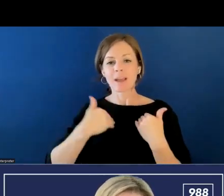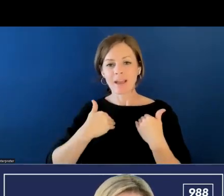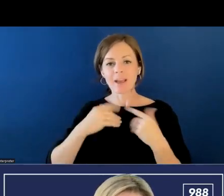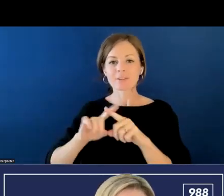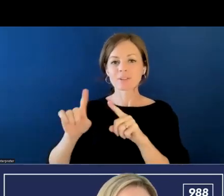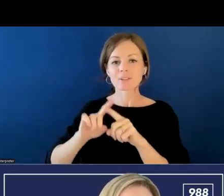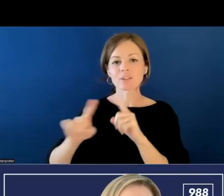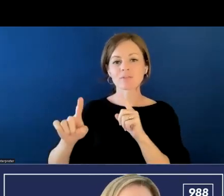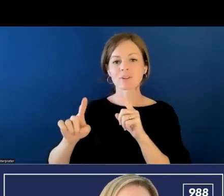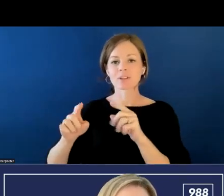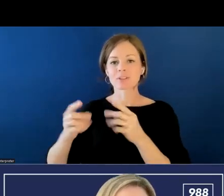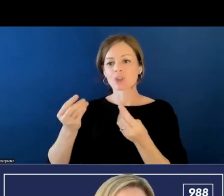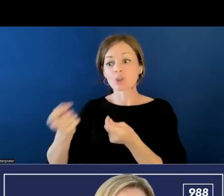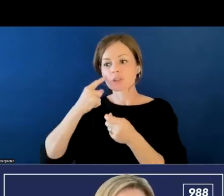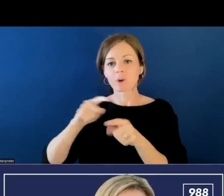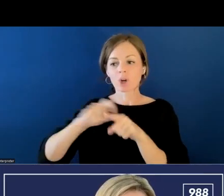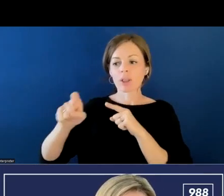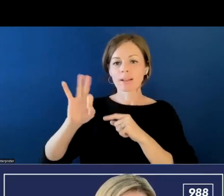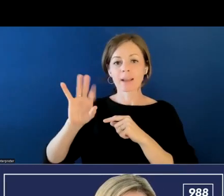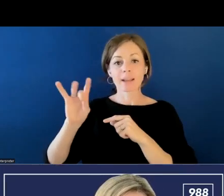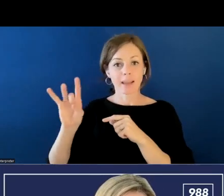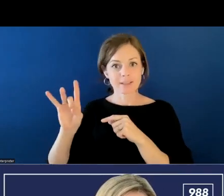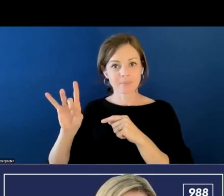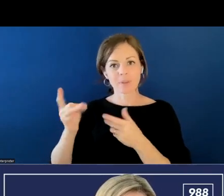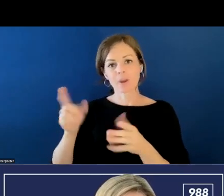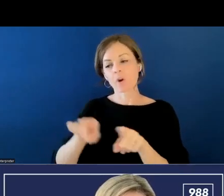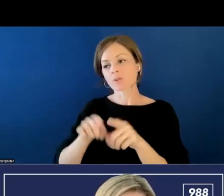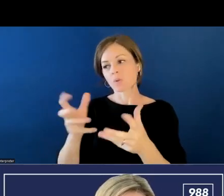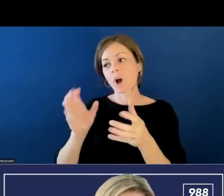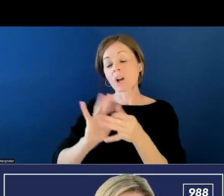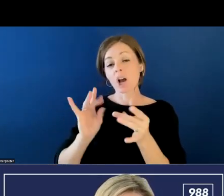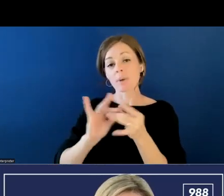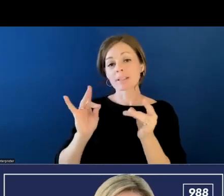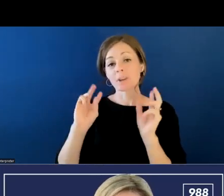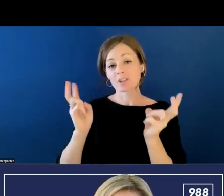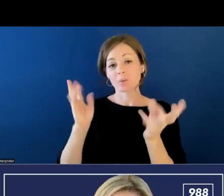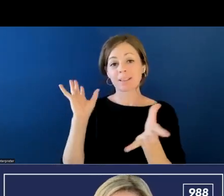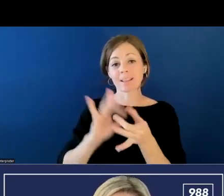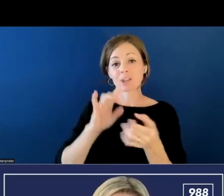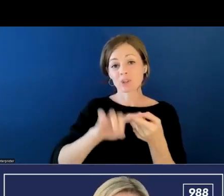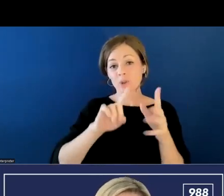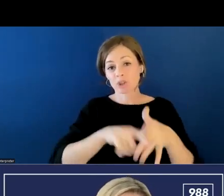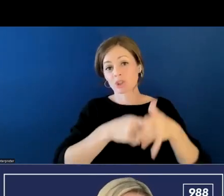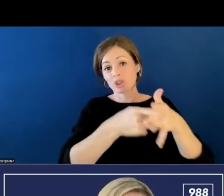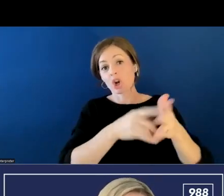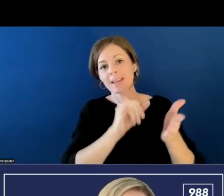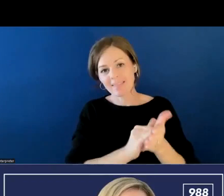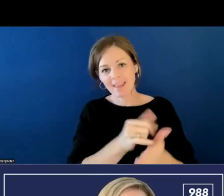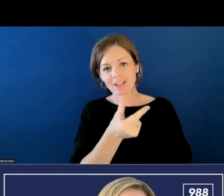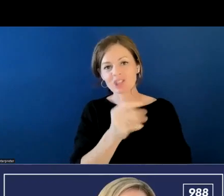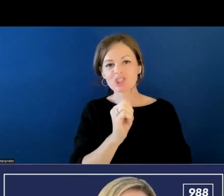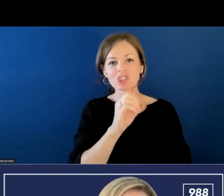to 988. And they're also seeking comment on a variety of issues related to the implementation of that geo-routing